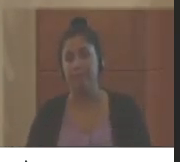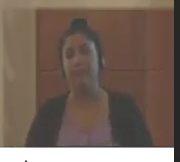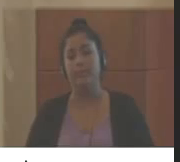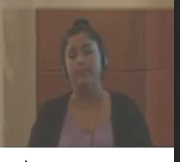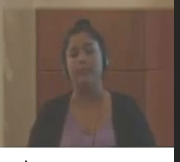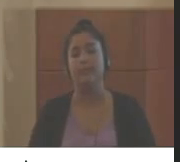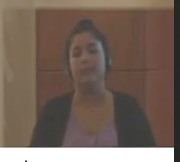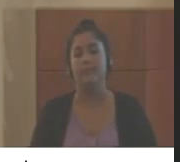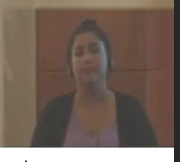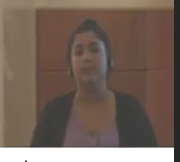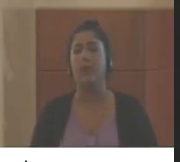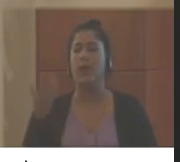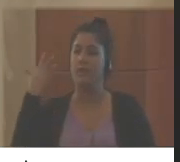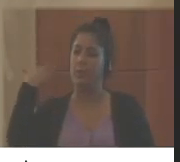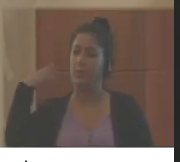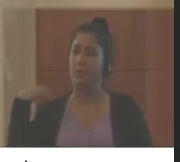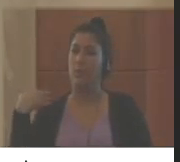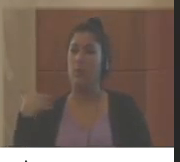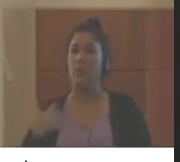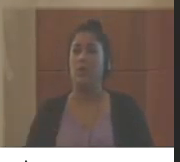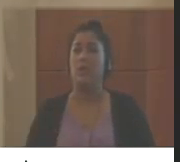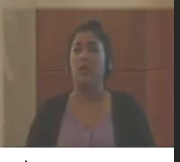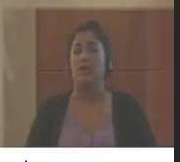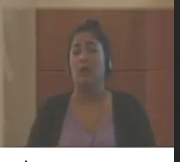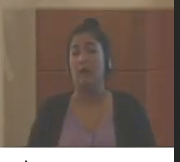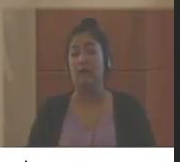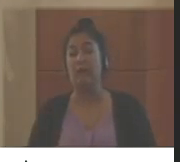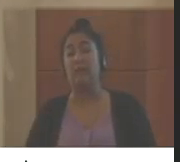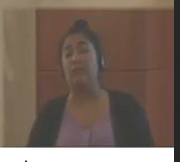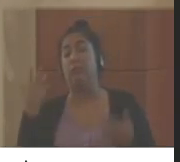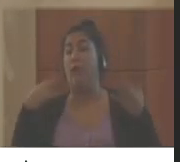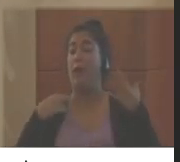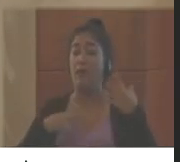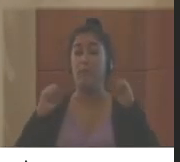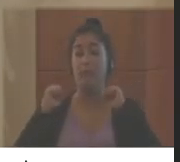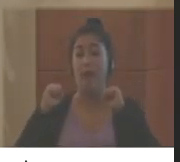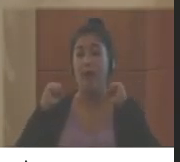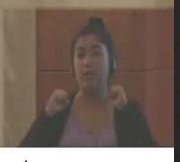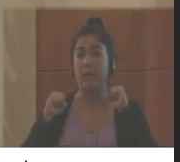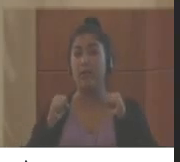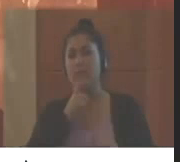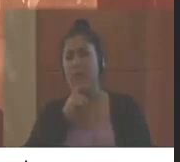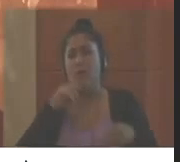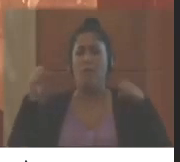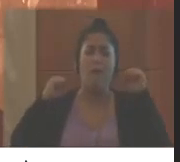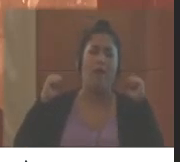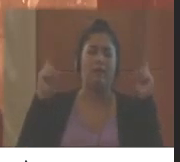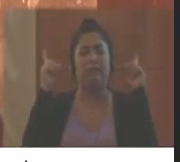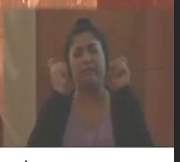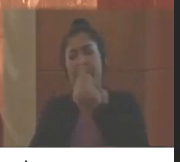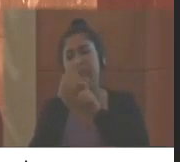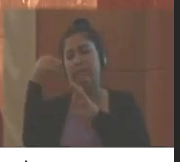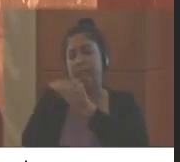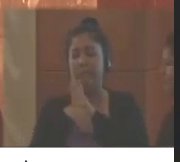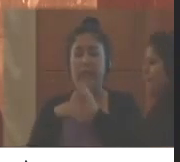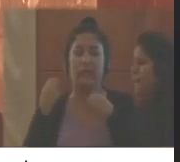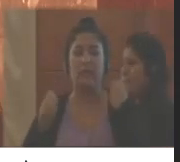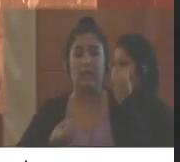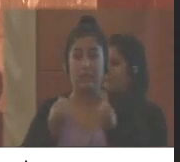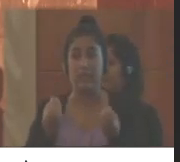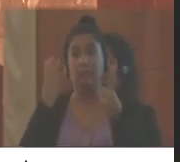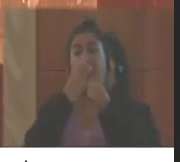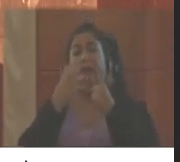Congress. And when we talk about ourselves and sector members, but we forget that the topic has to be